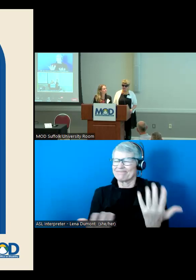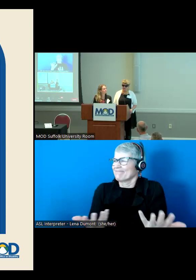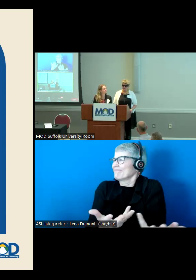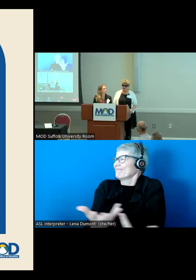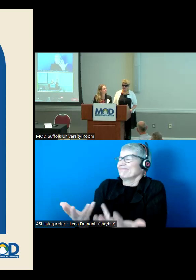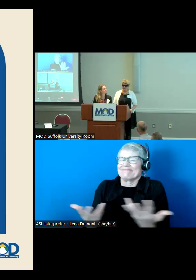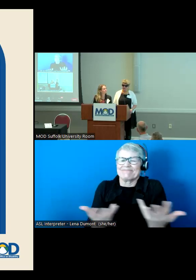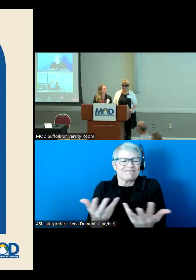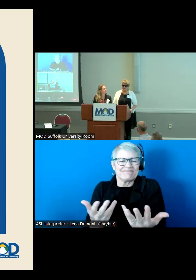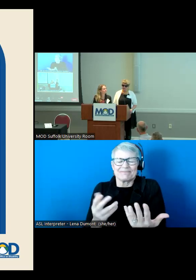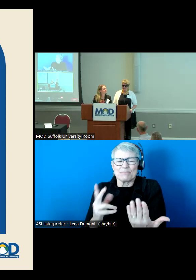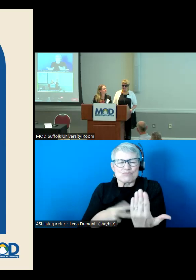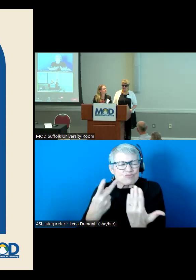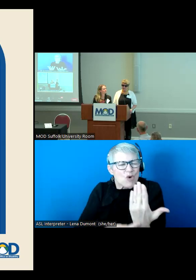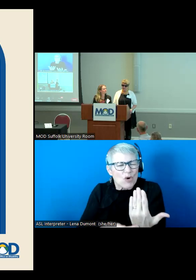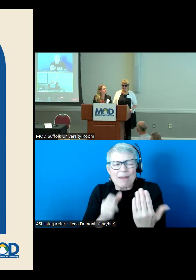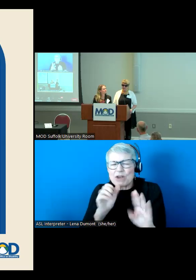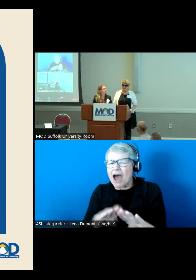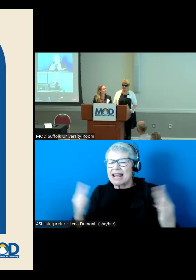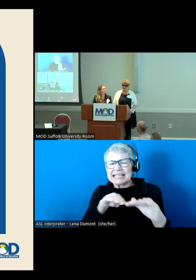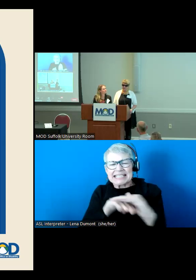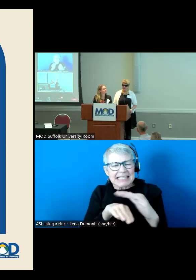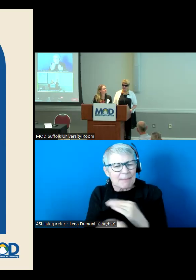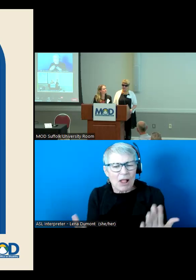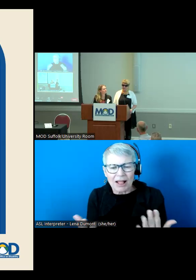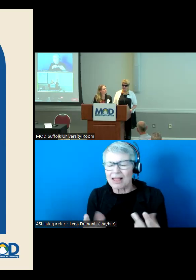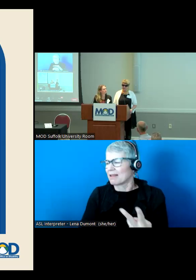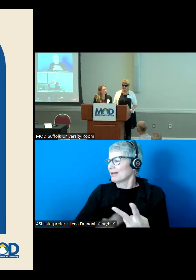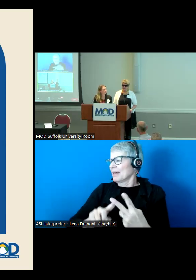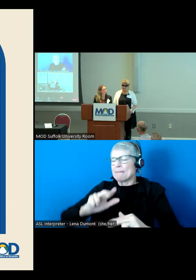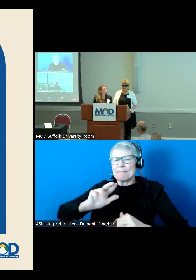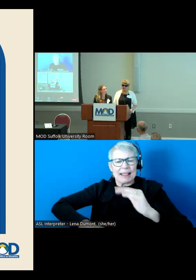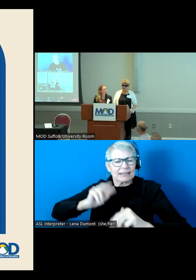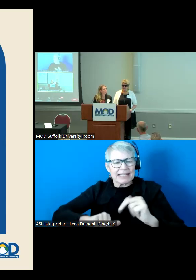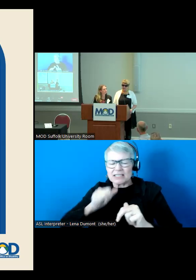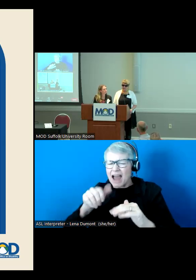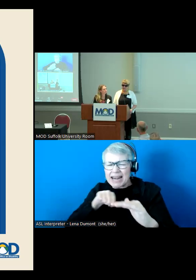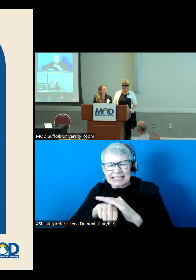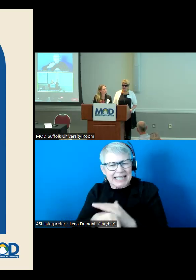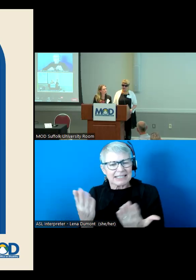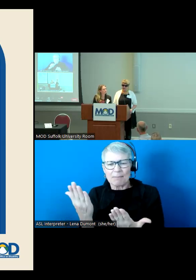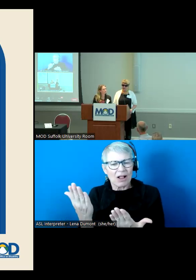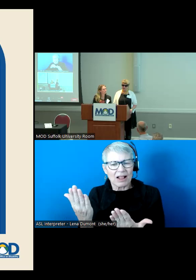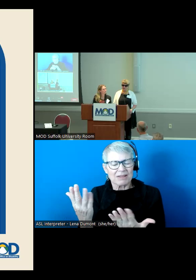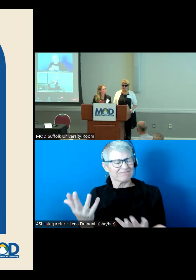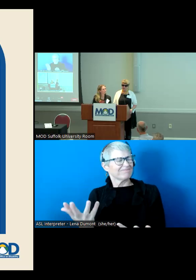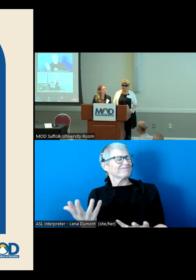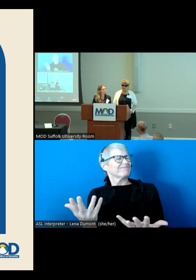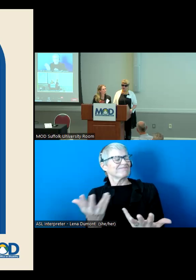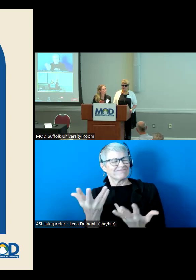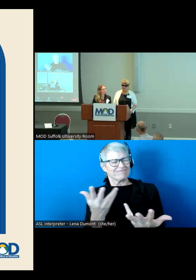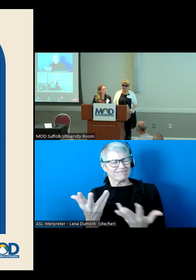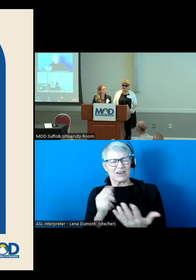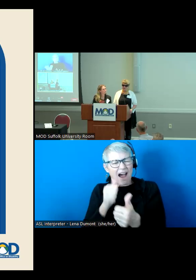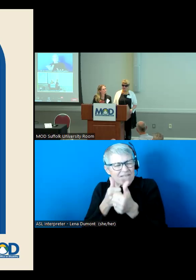inaccessible programs or inaccessible buildings. There was a lot that wasn't according to what the